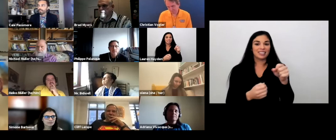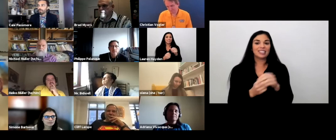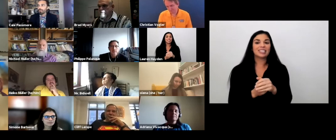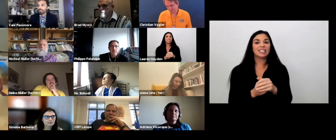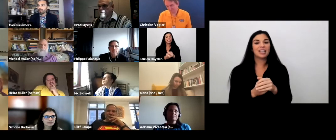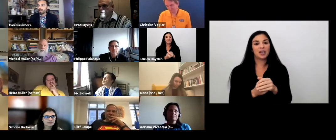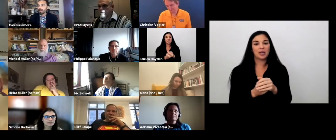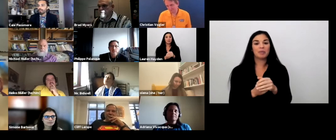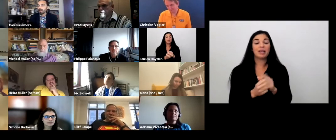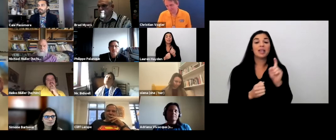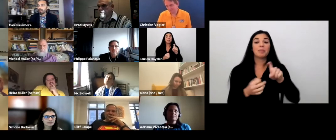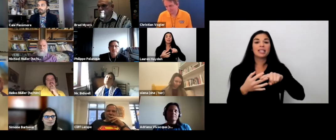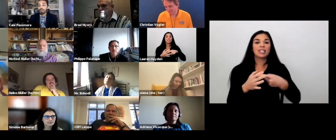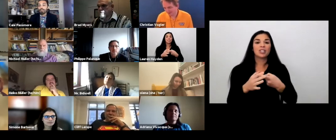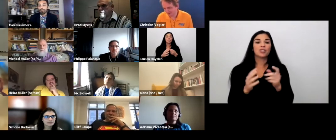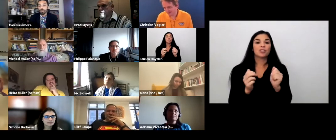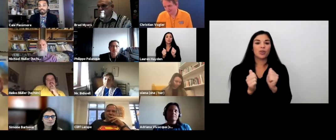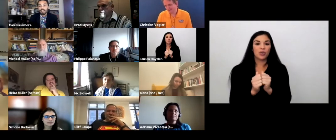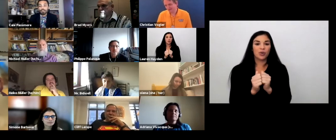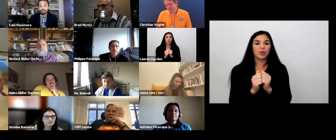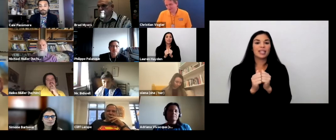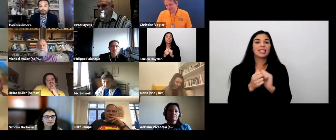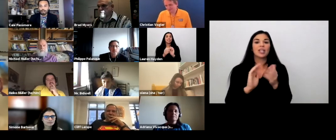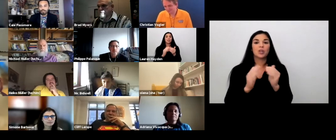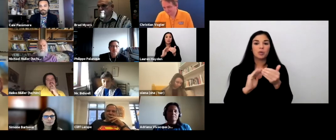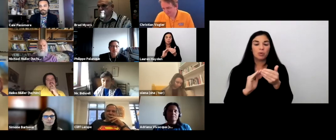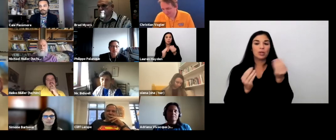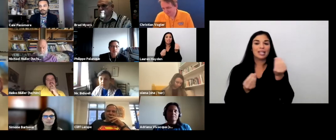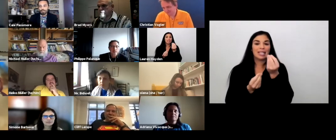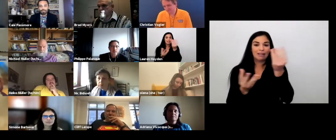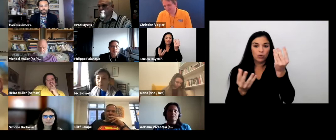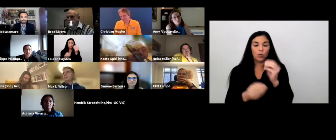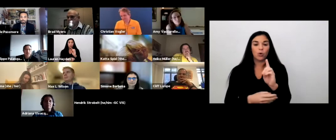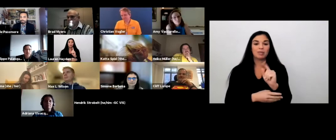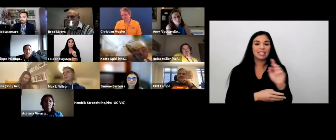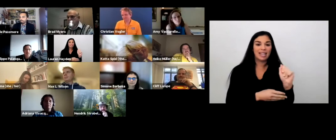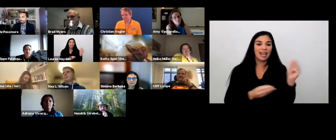That has to start with being sort of like community informed, data informed, right?